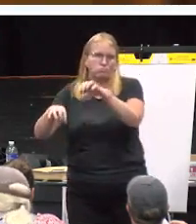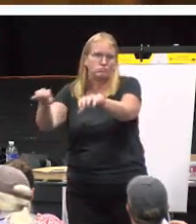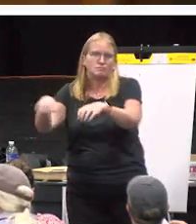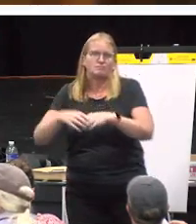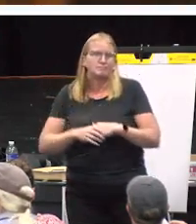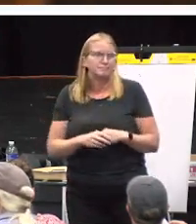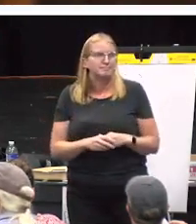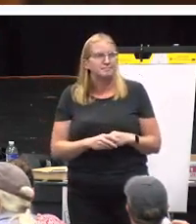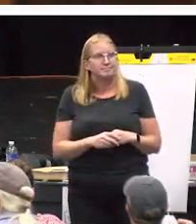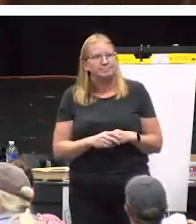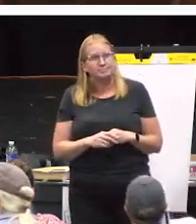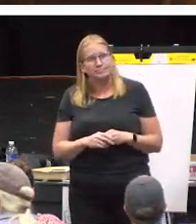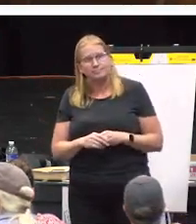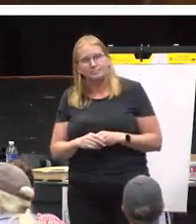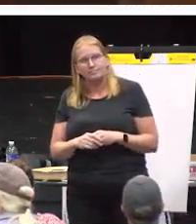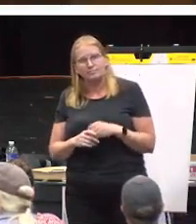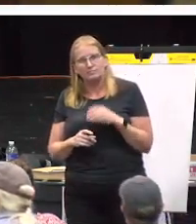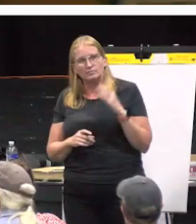Thanks so much.